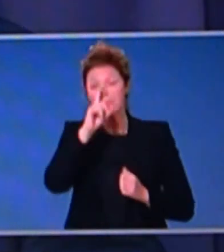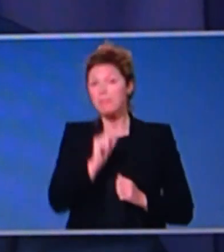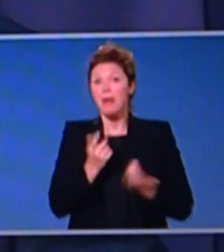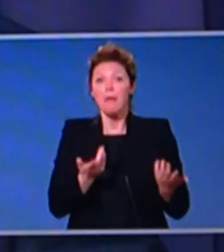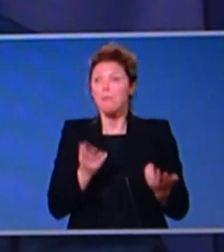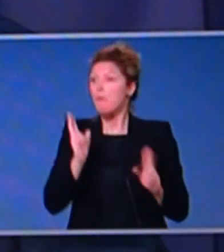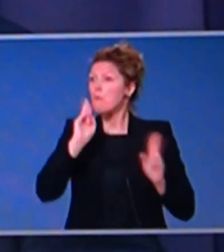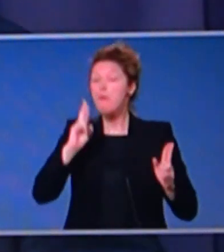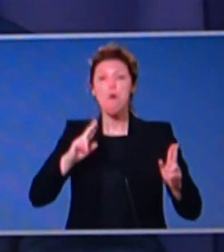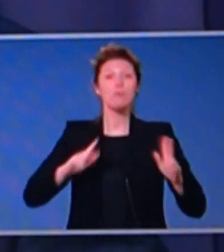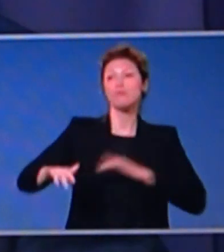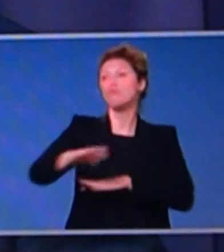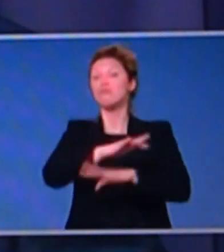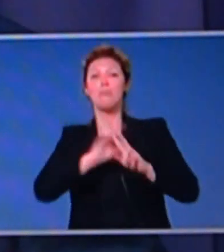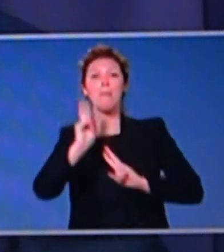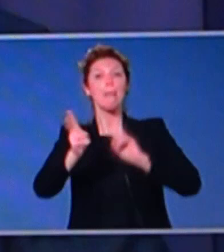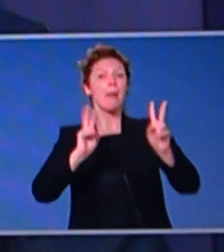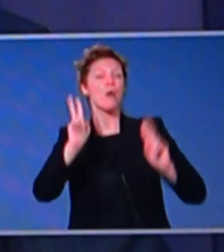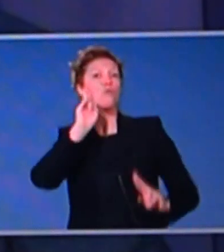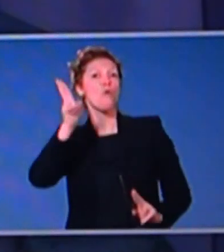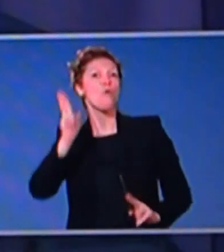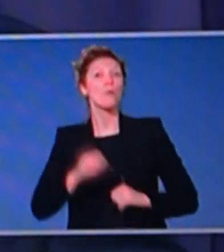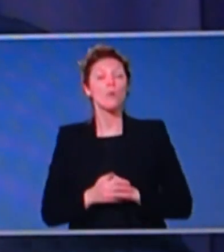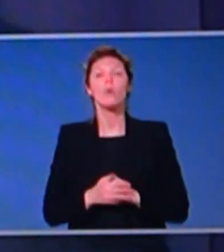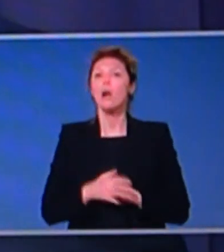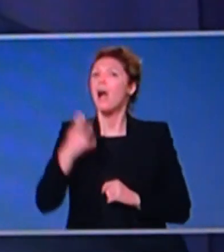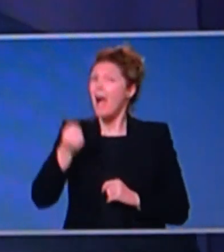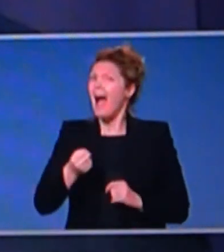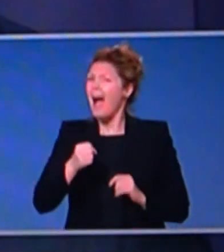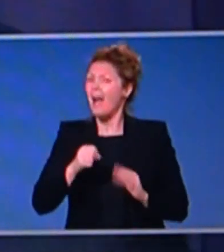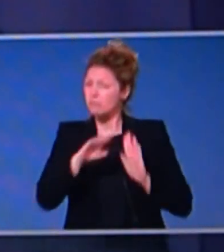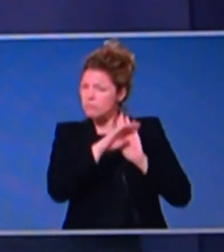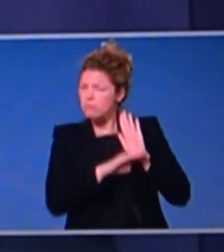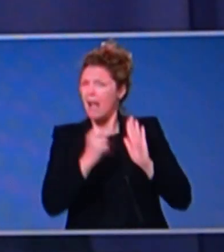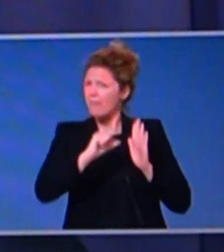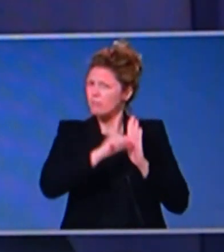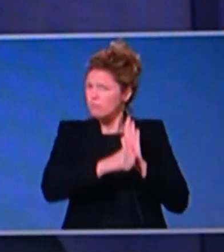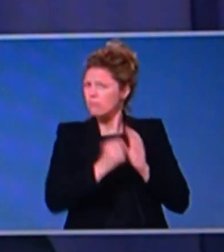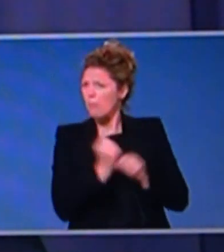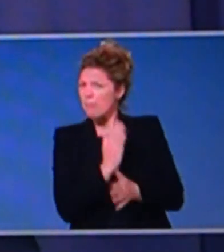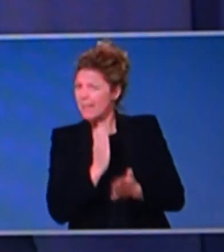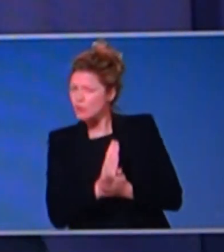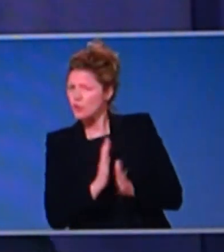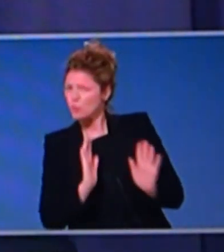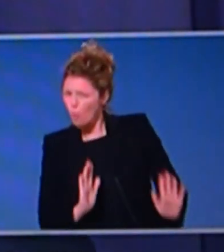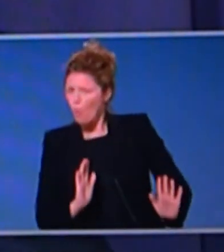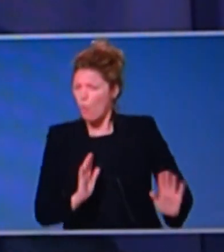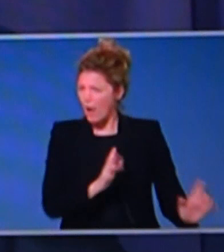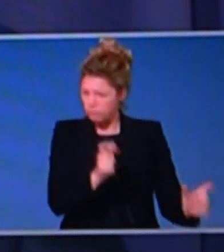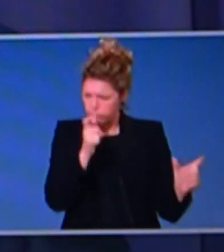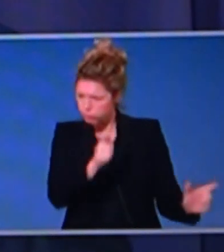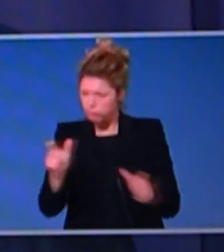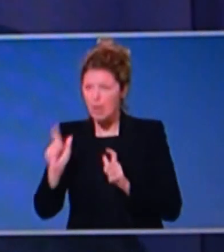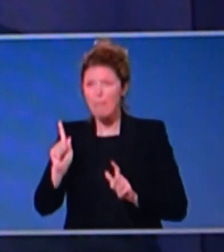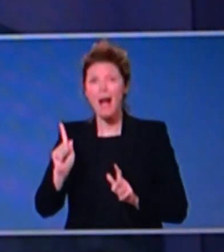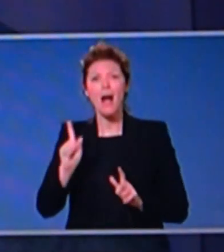a COVID-safe world where protections are in place and maximises the amount of activity that they can